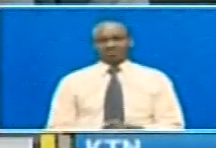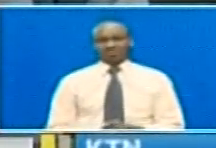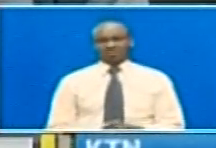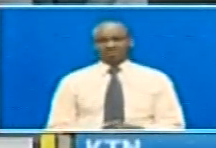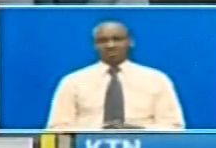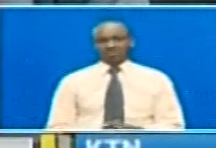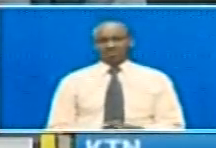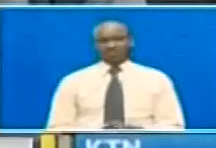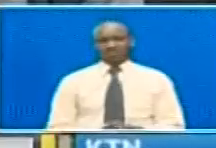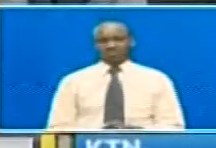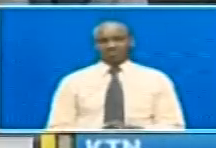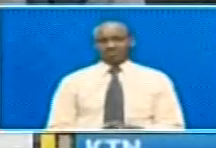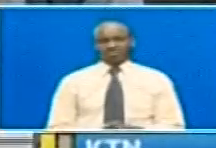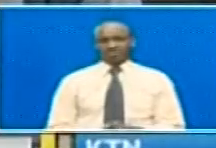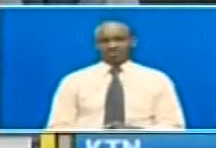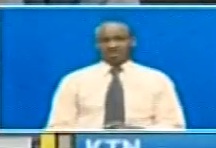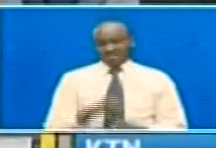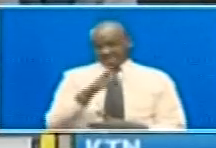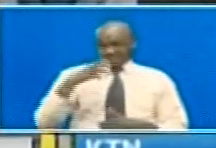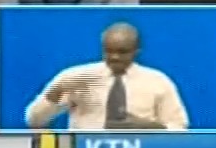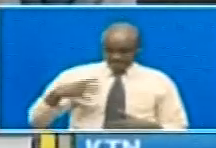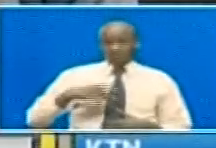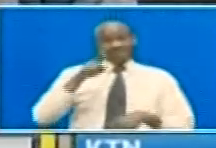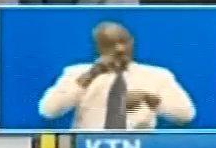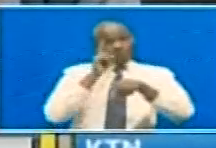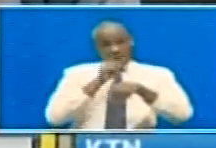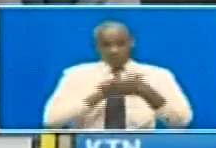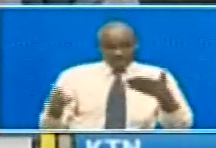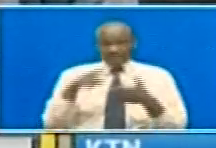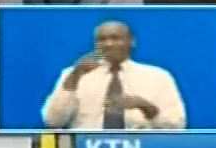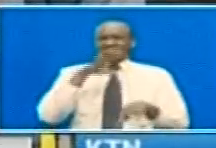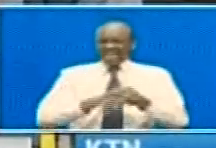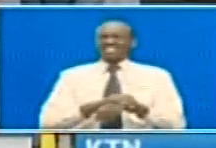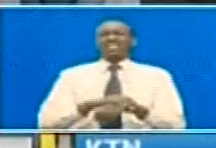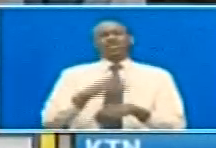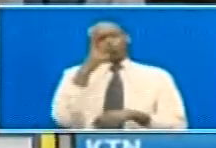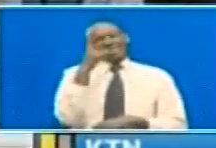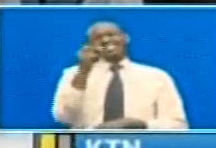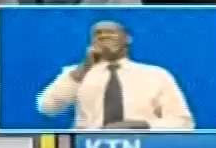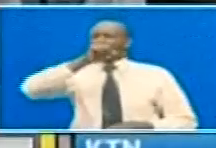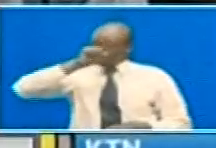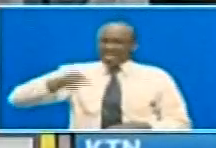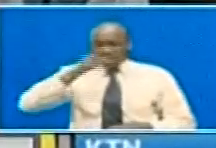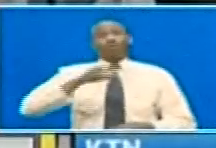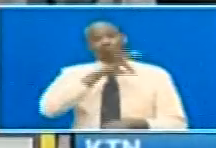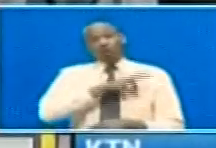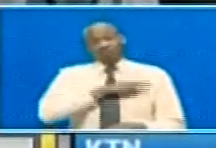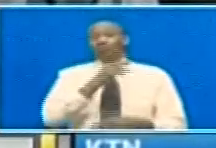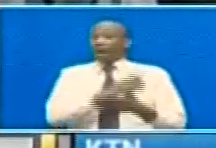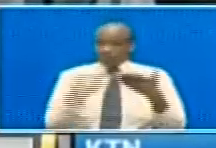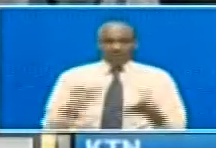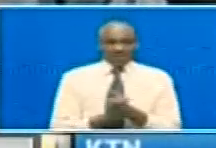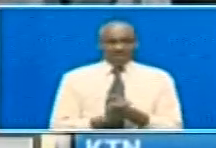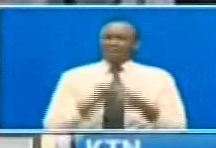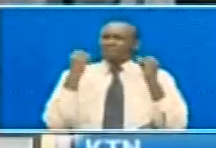And you see these people per week, they normally get more than 20 million profit, because there are